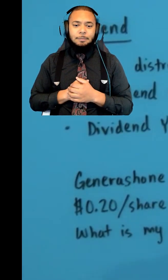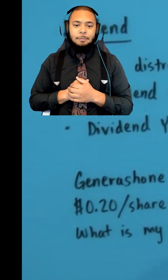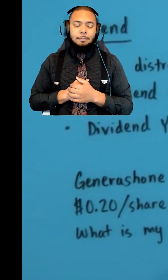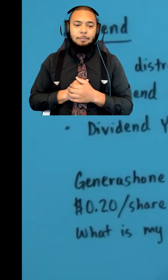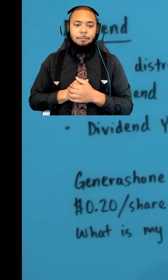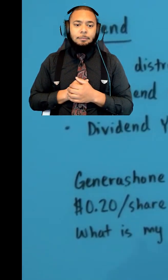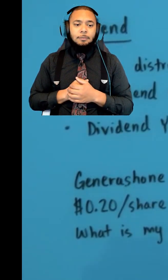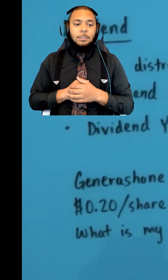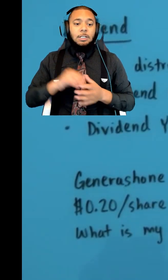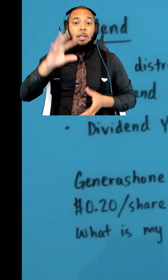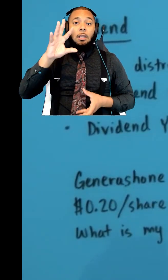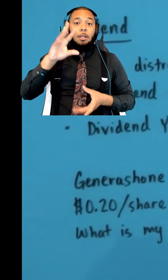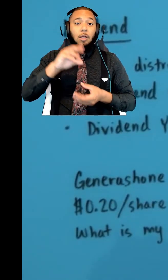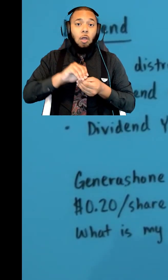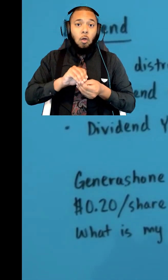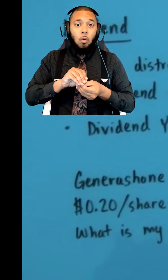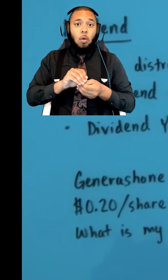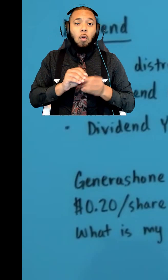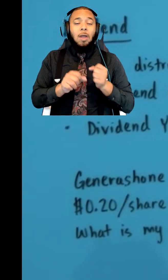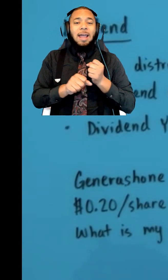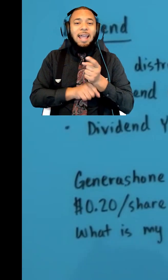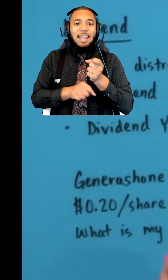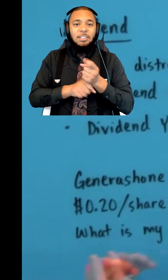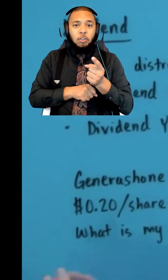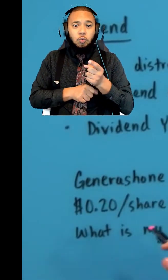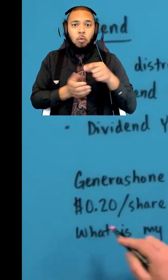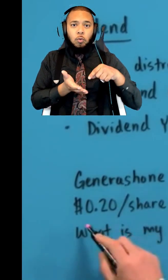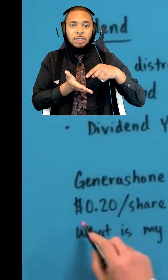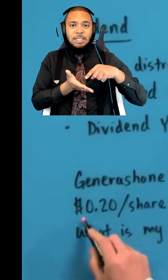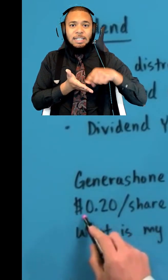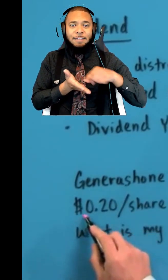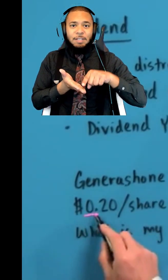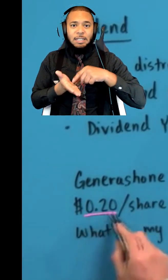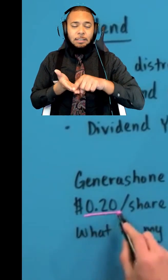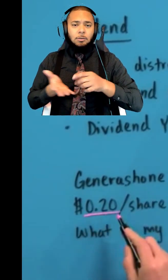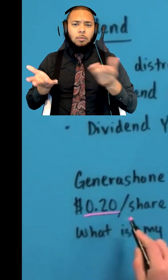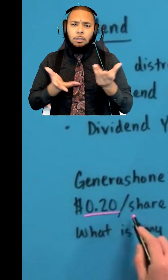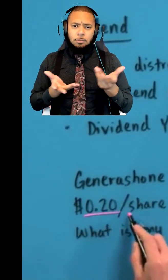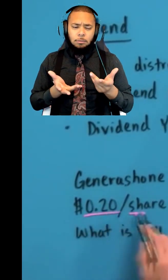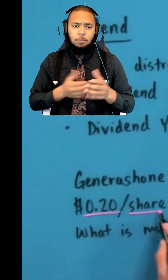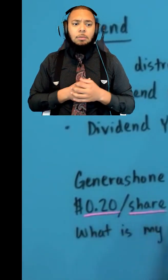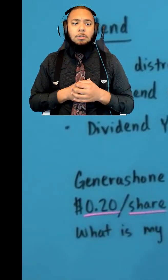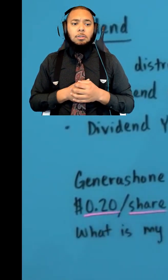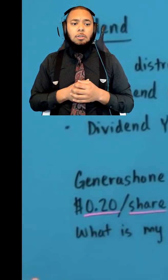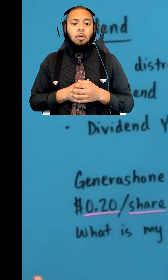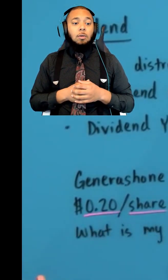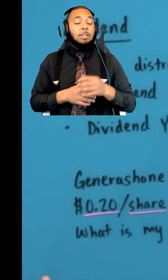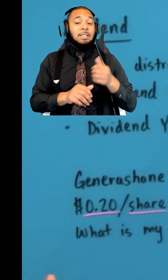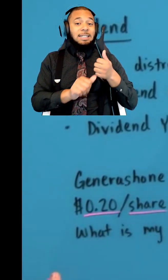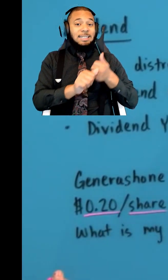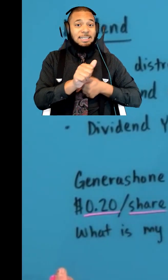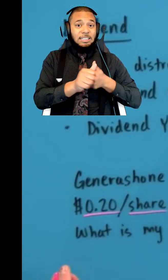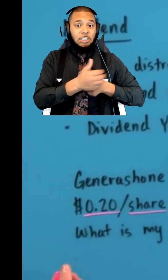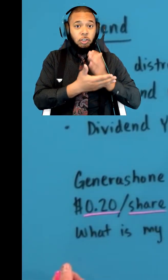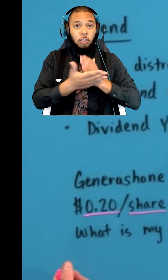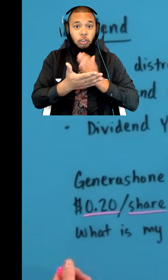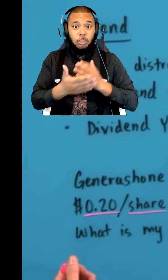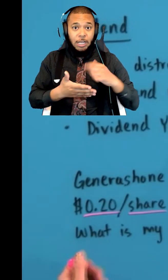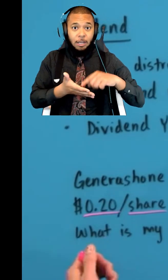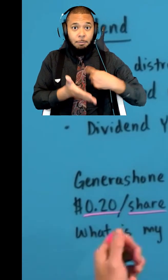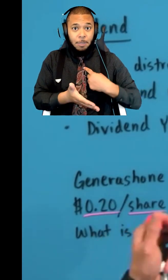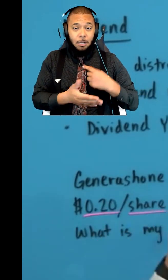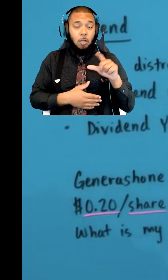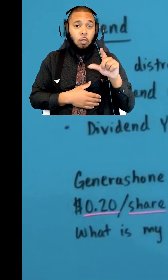What is my total annual dividend and yield? Well, I've got 20 cents per share. I own 50 shares, and